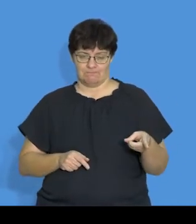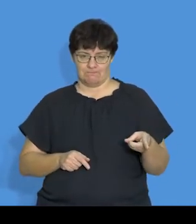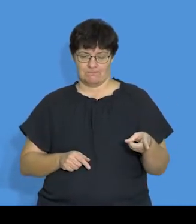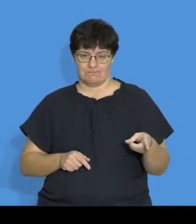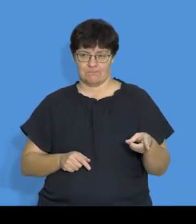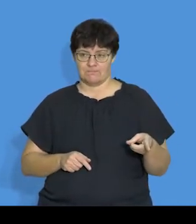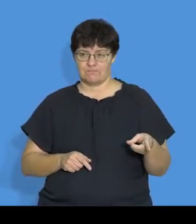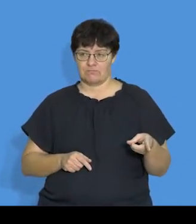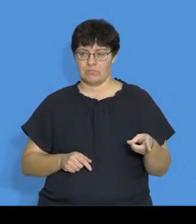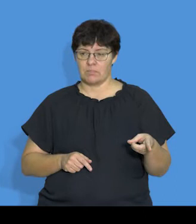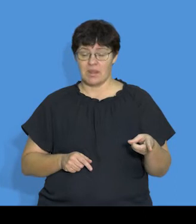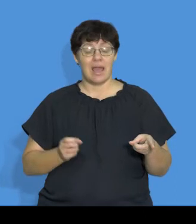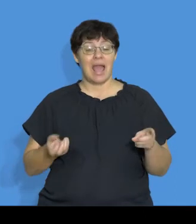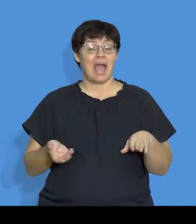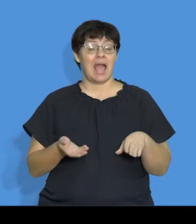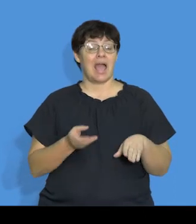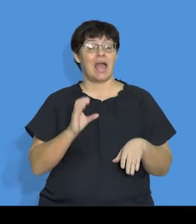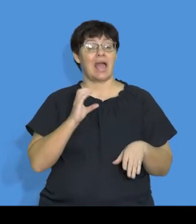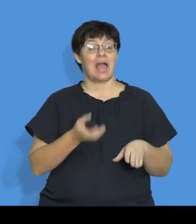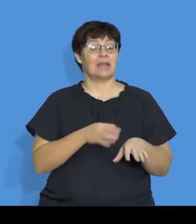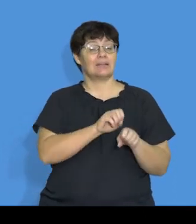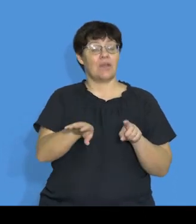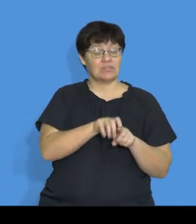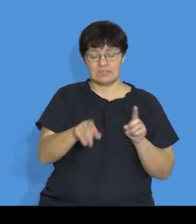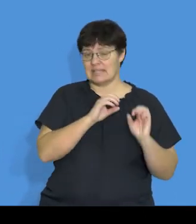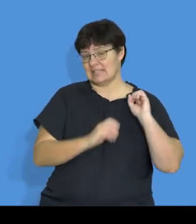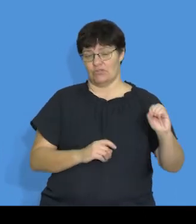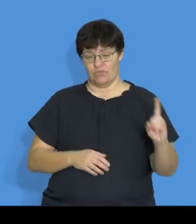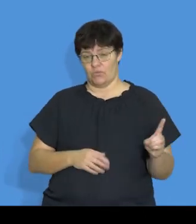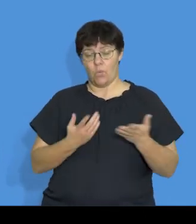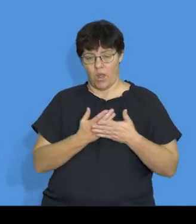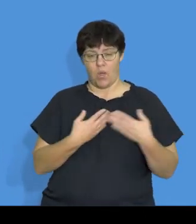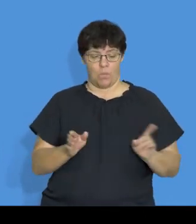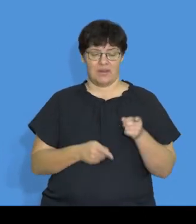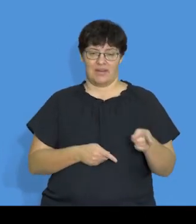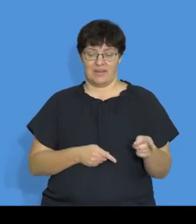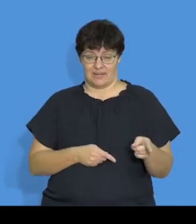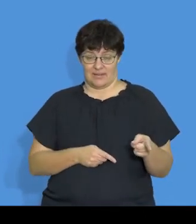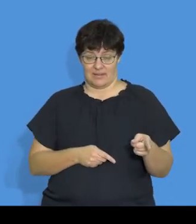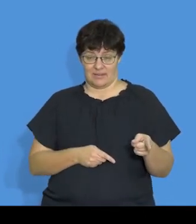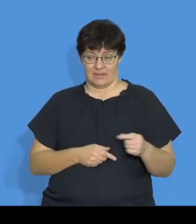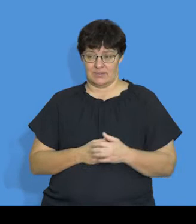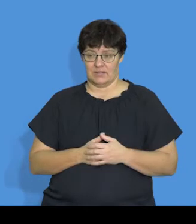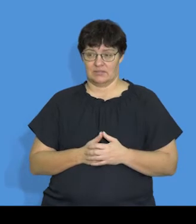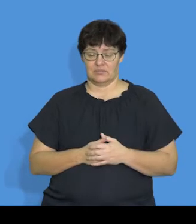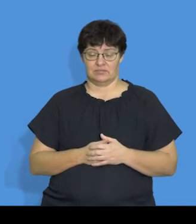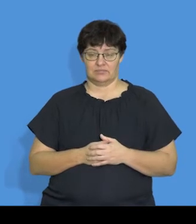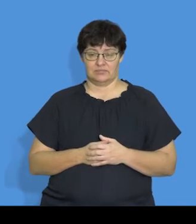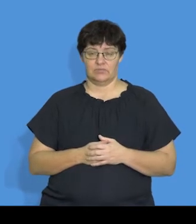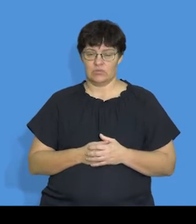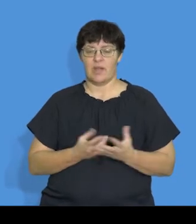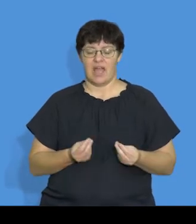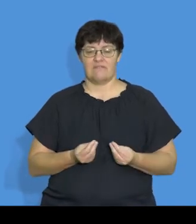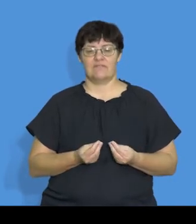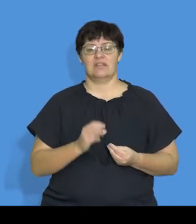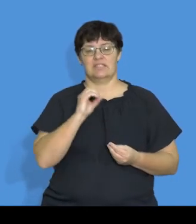there is 0 current. This statement suggests that current in an open circuit is equals to 0 amperes,